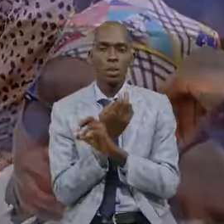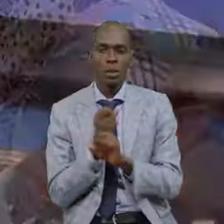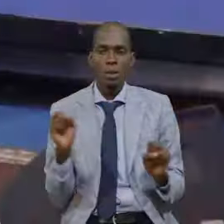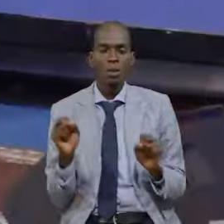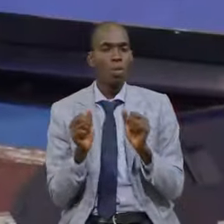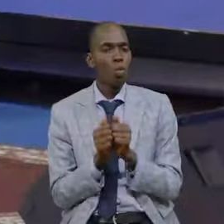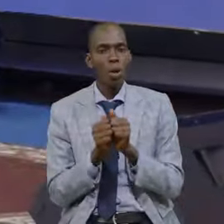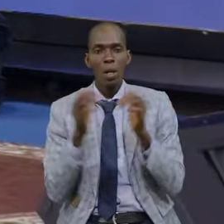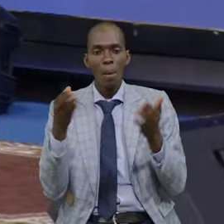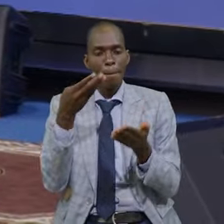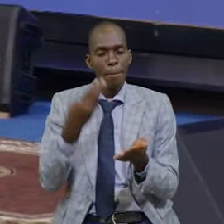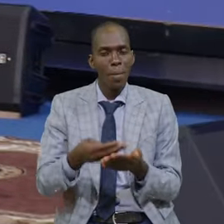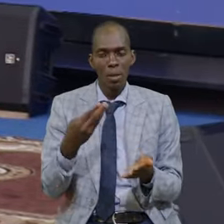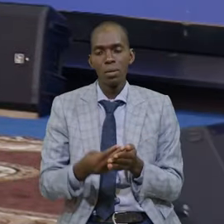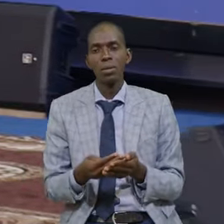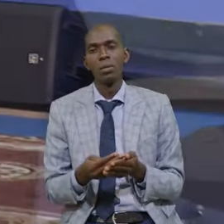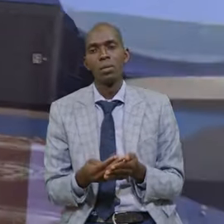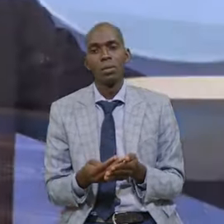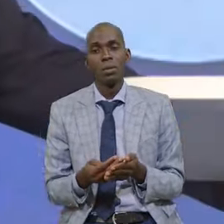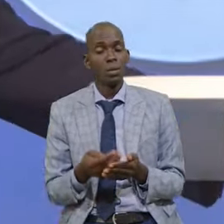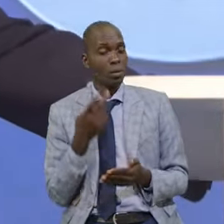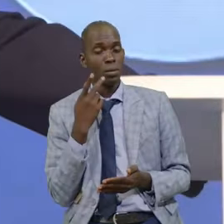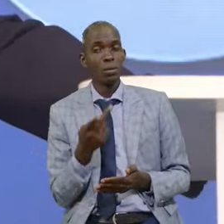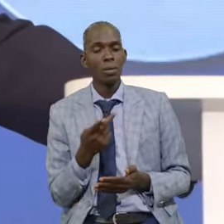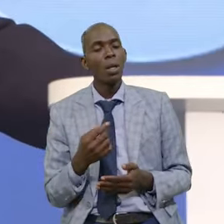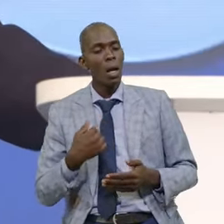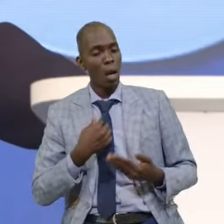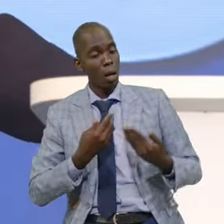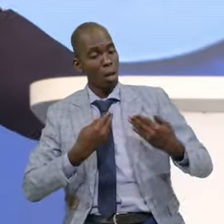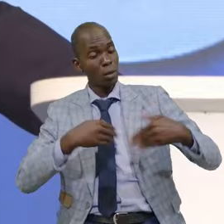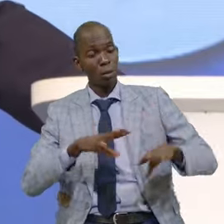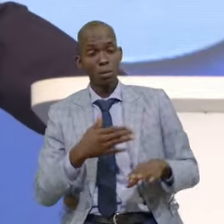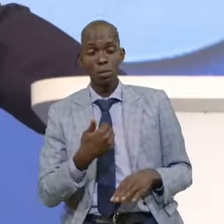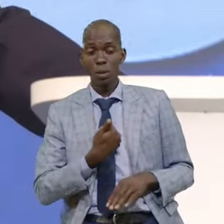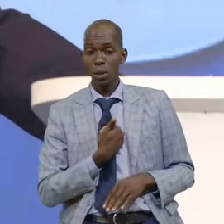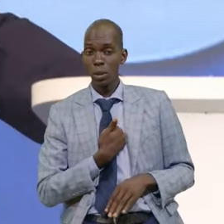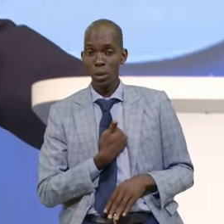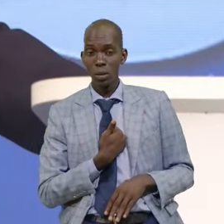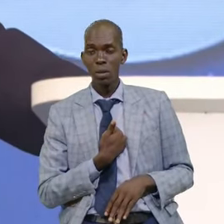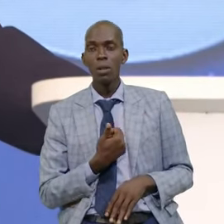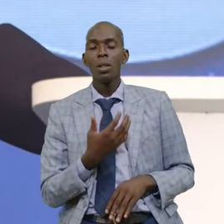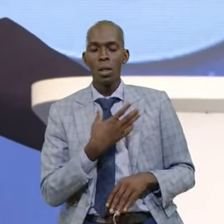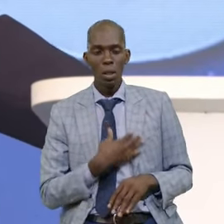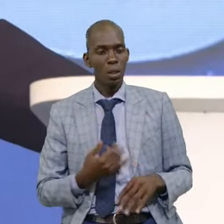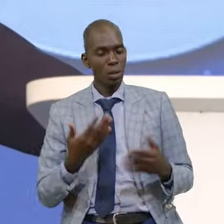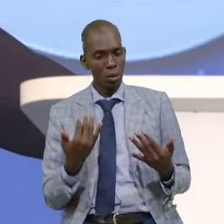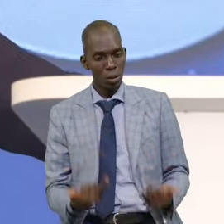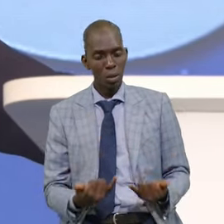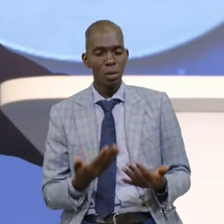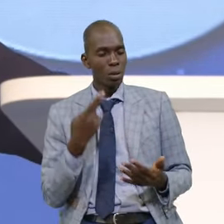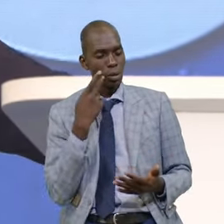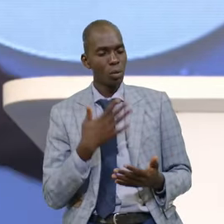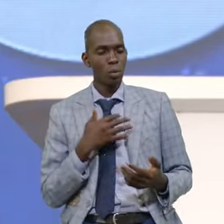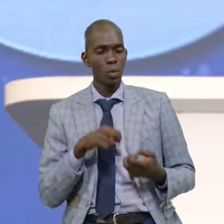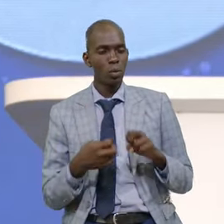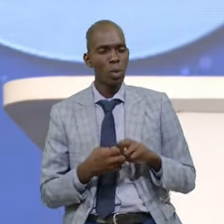money. Without money, how can I? Since I sold myself, and then now, here is my situation. How can